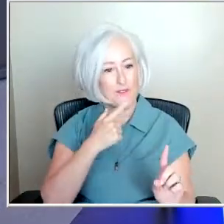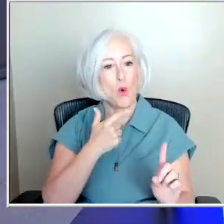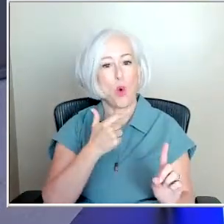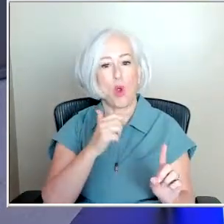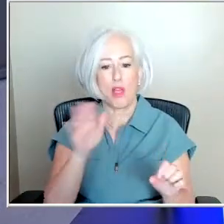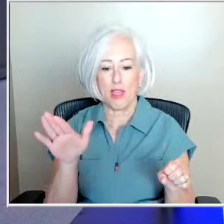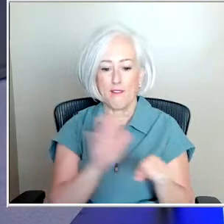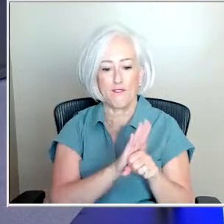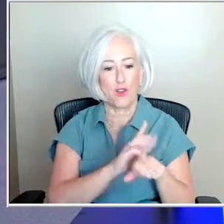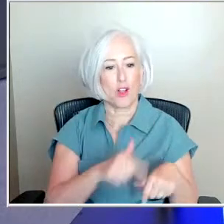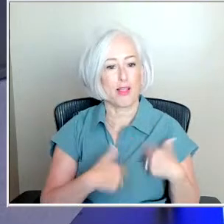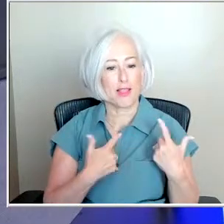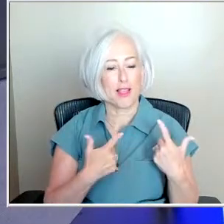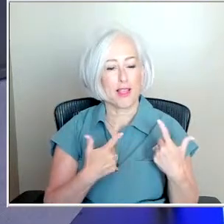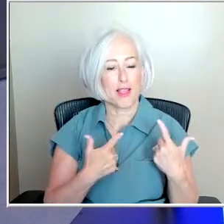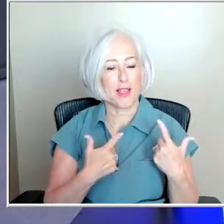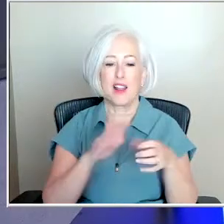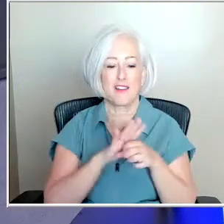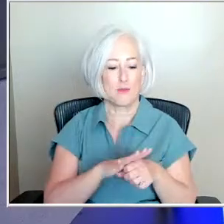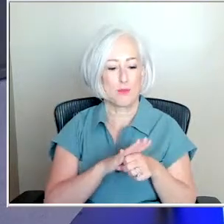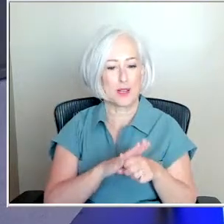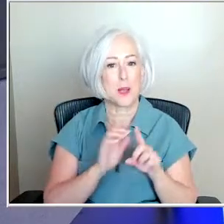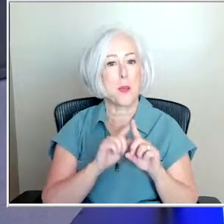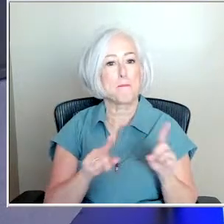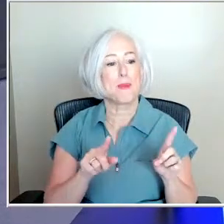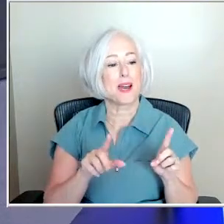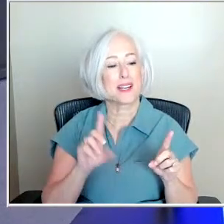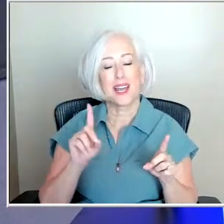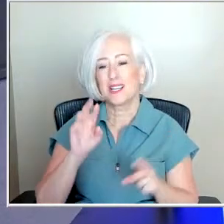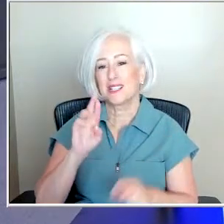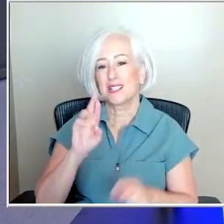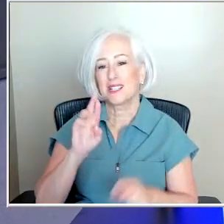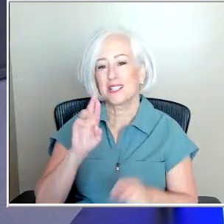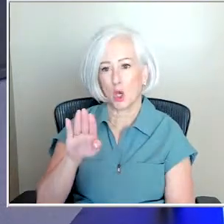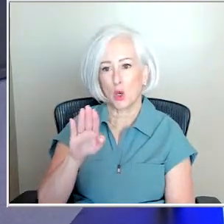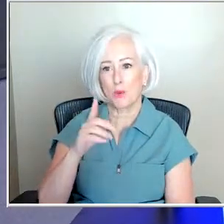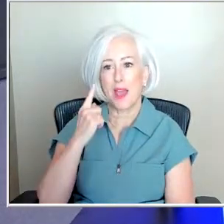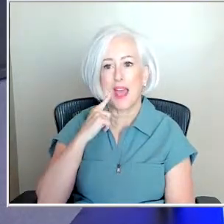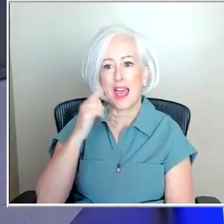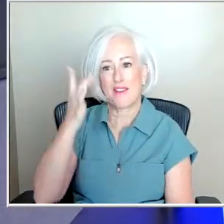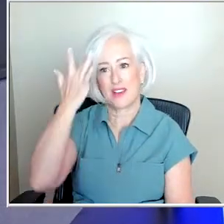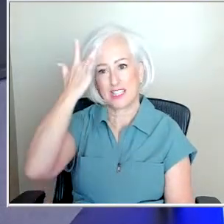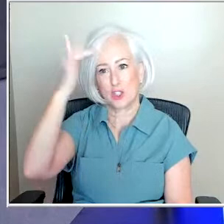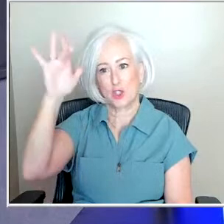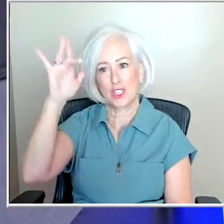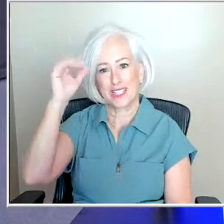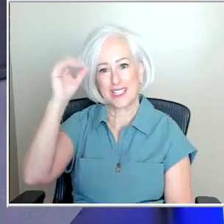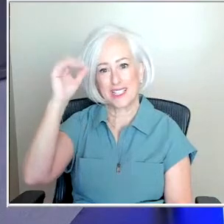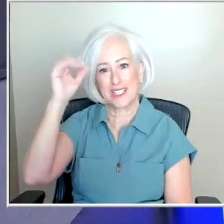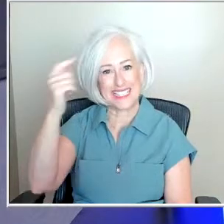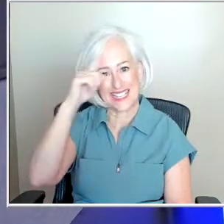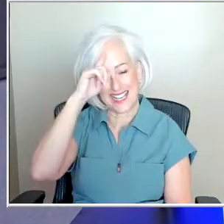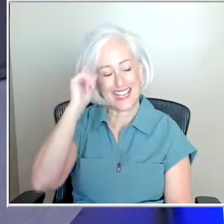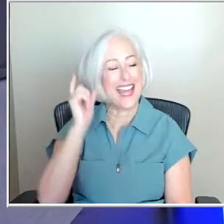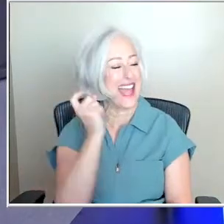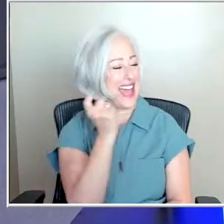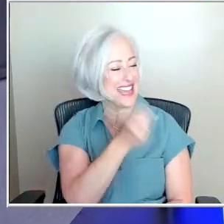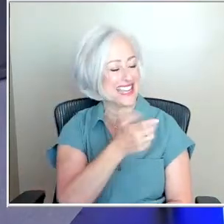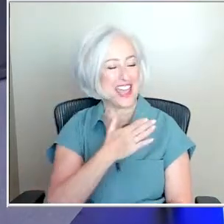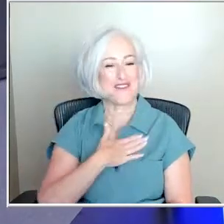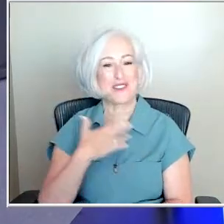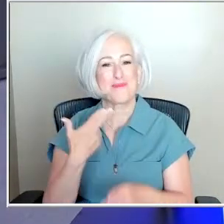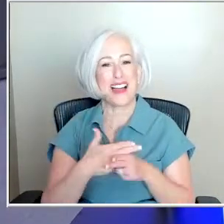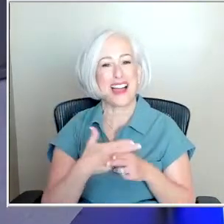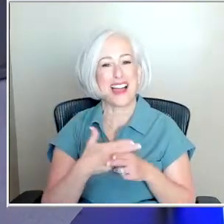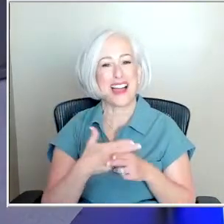anticipated. But Dr. Yacoub comes in with this like genius idea. Please tell us. Yeah, I gave her the gift of my name.